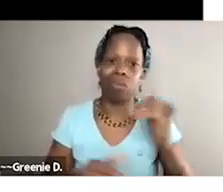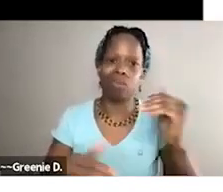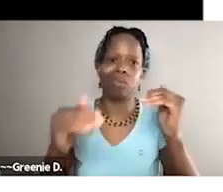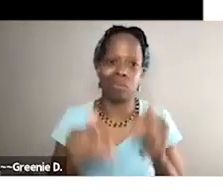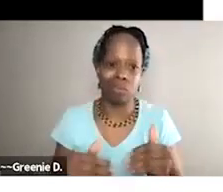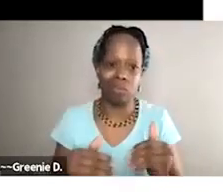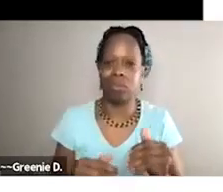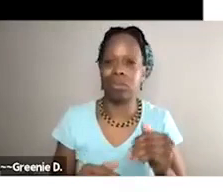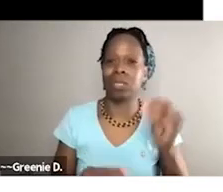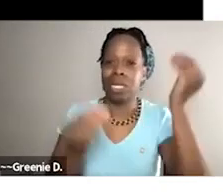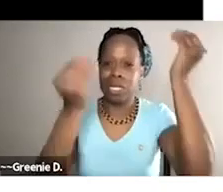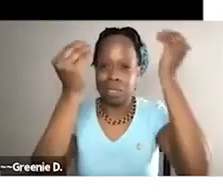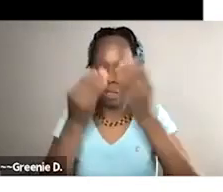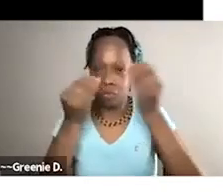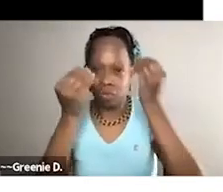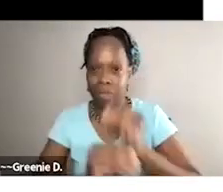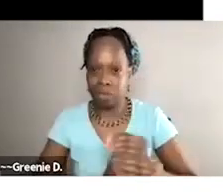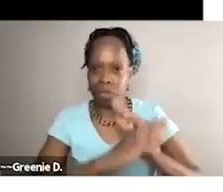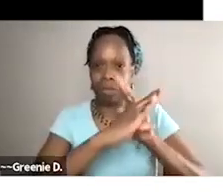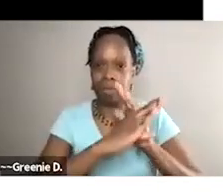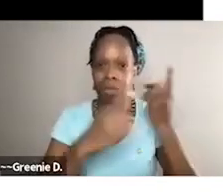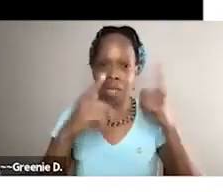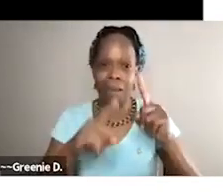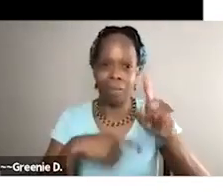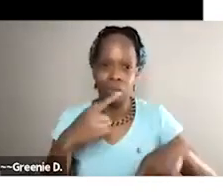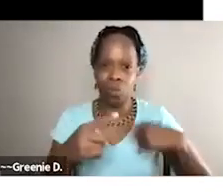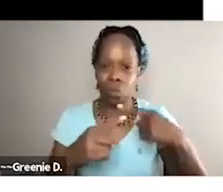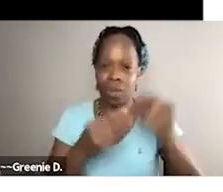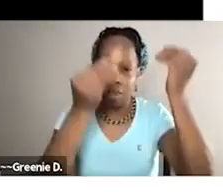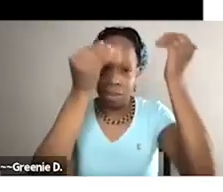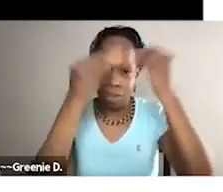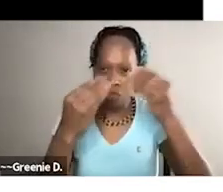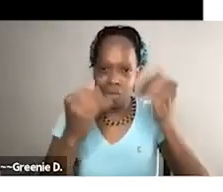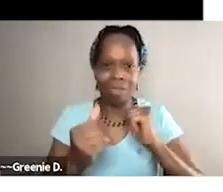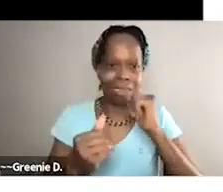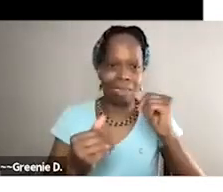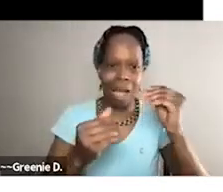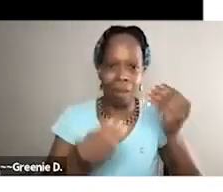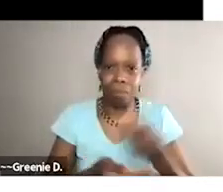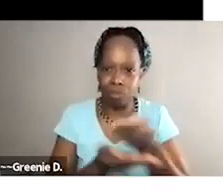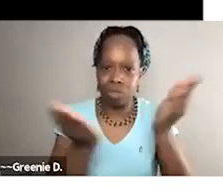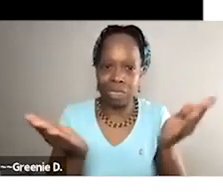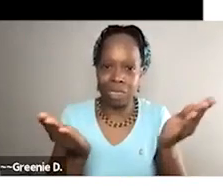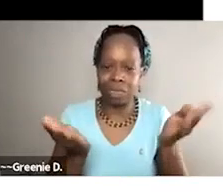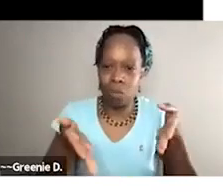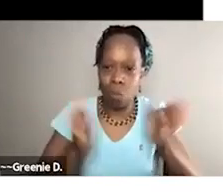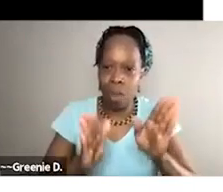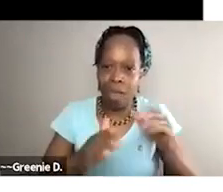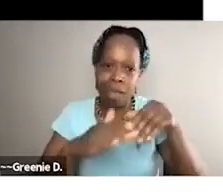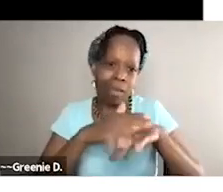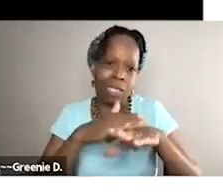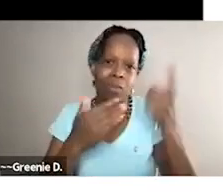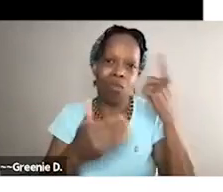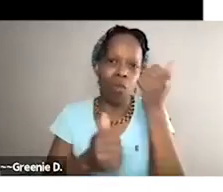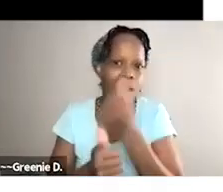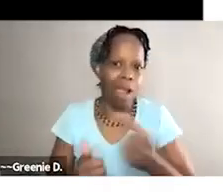presented in an accessible way, in a way that's accessible to everyone. Accessible information accommodates